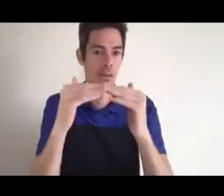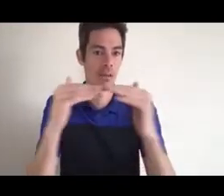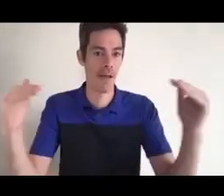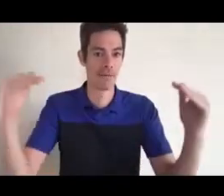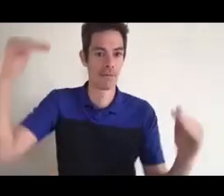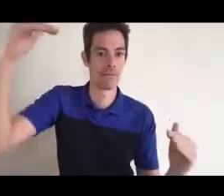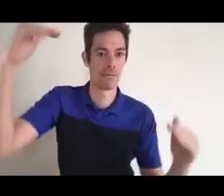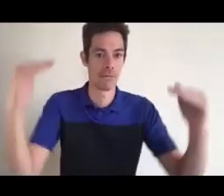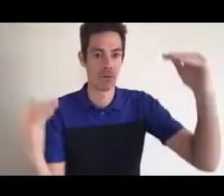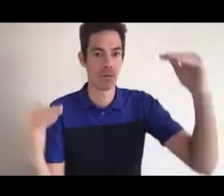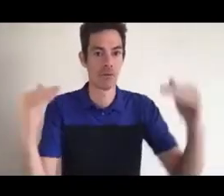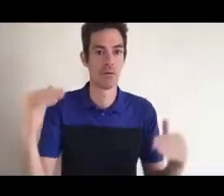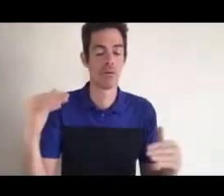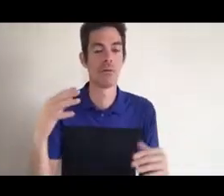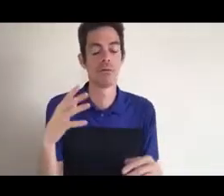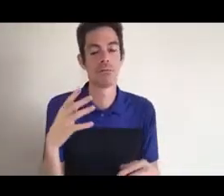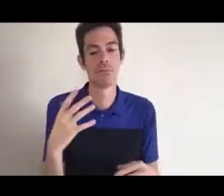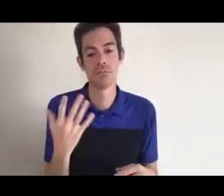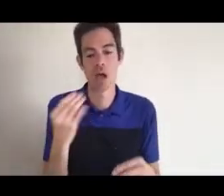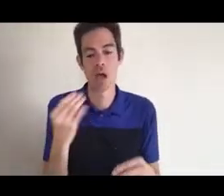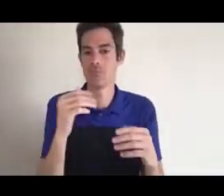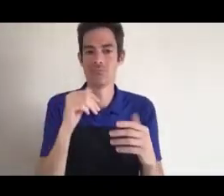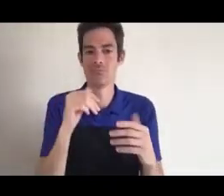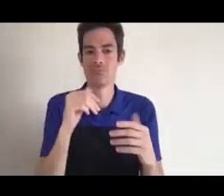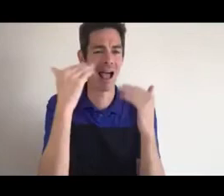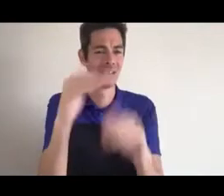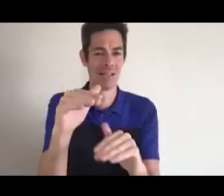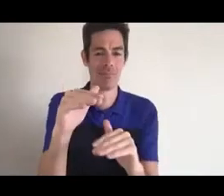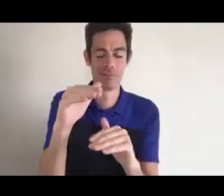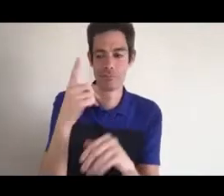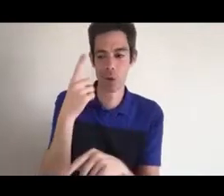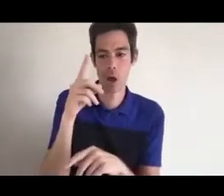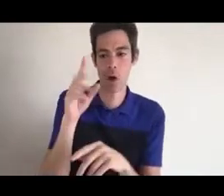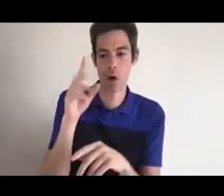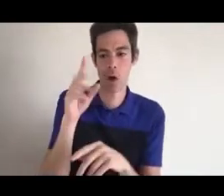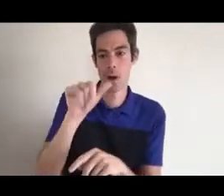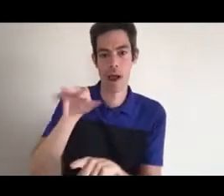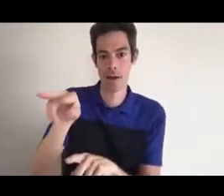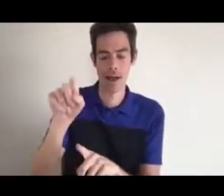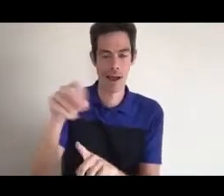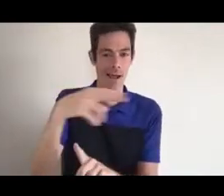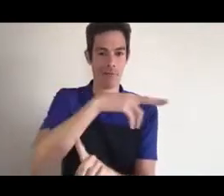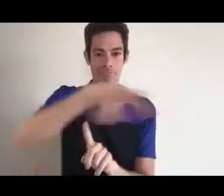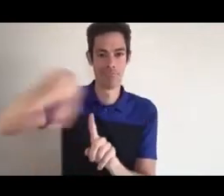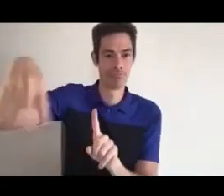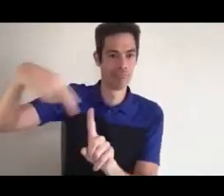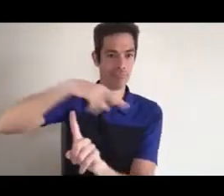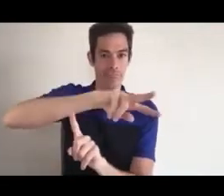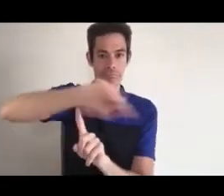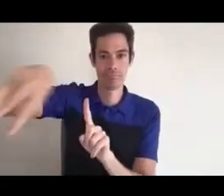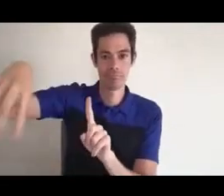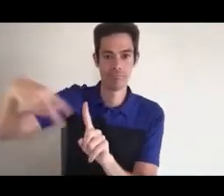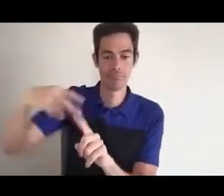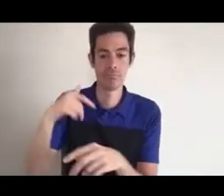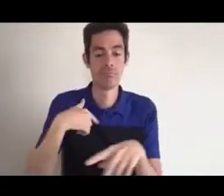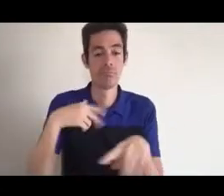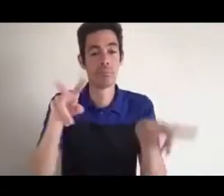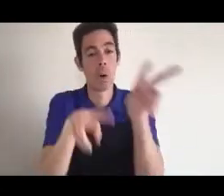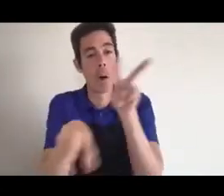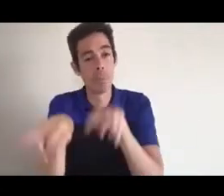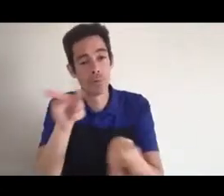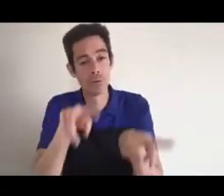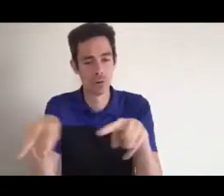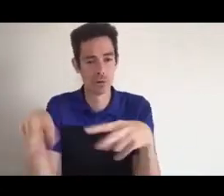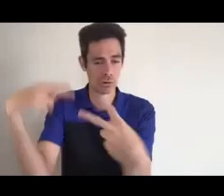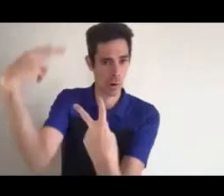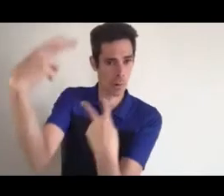Yeah, that's a really good point, is perspective. And it's not limited just to one direction. You can look at lots